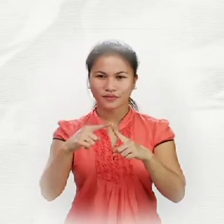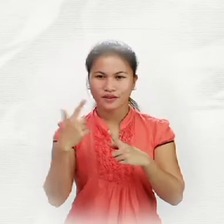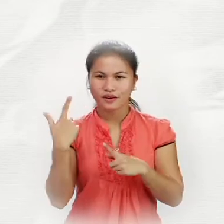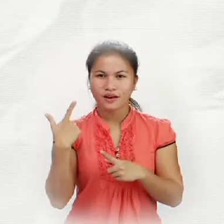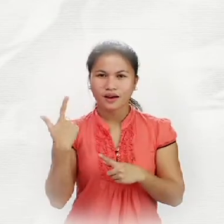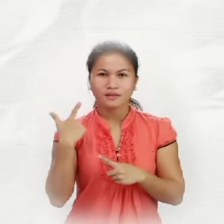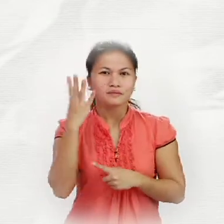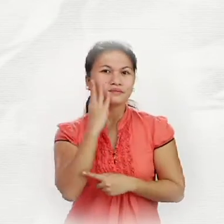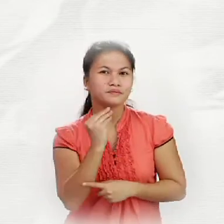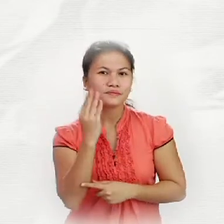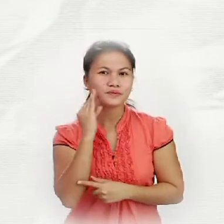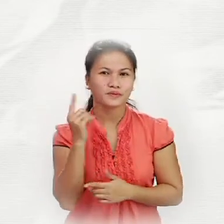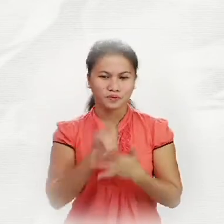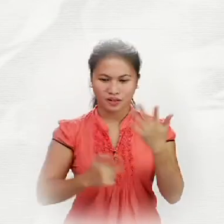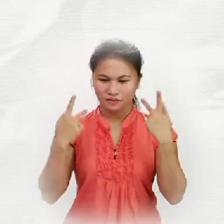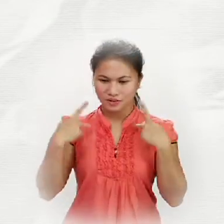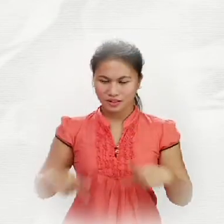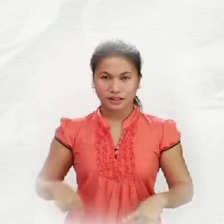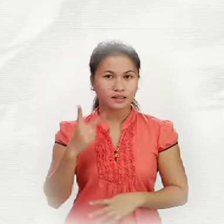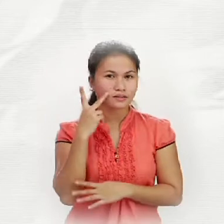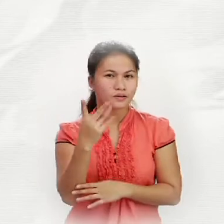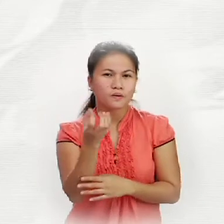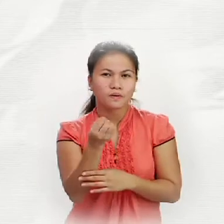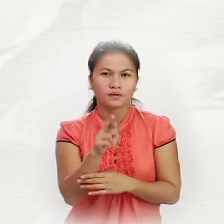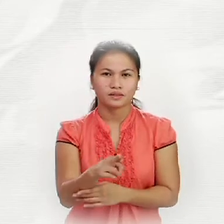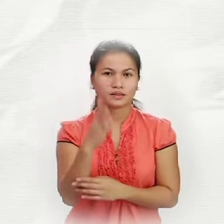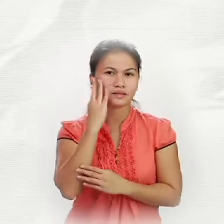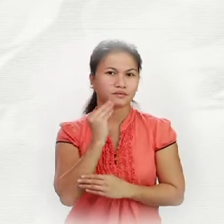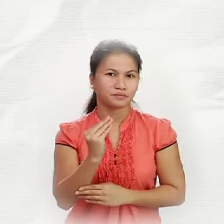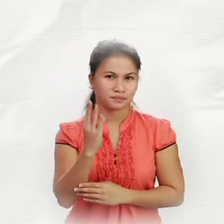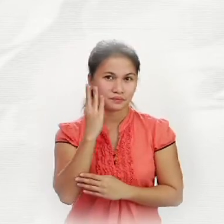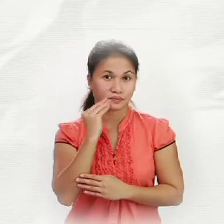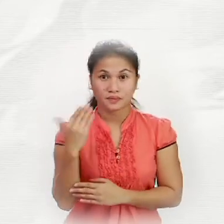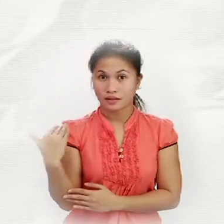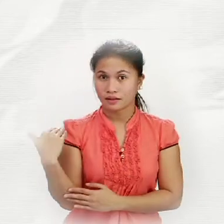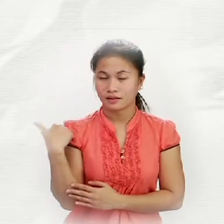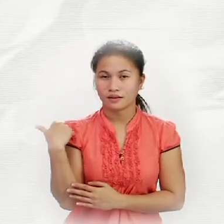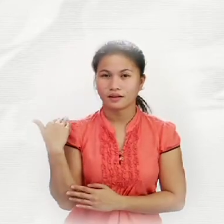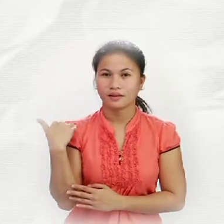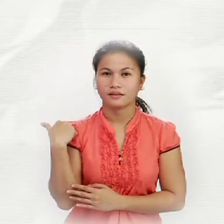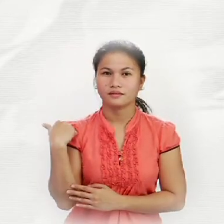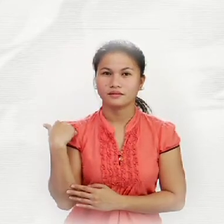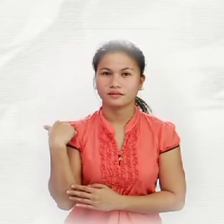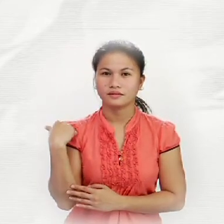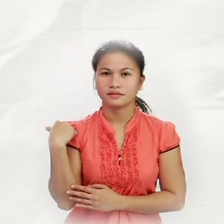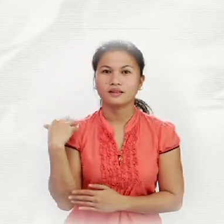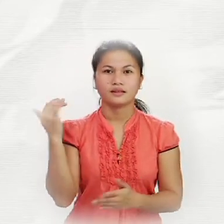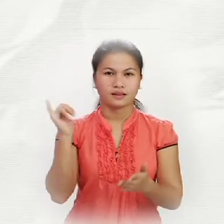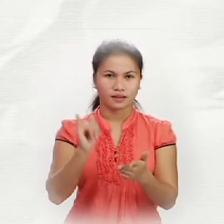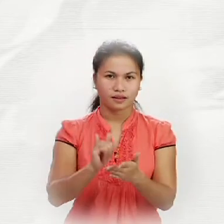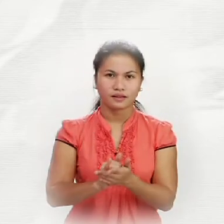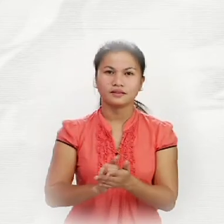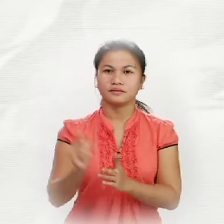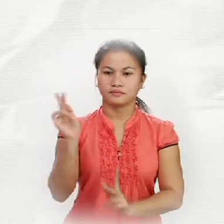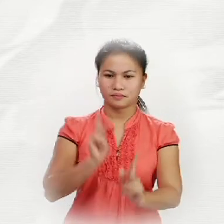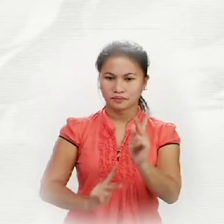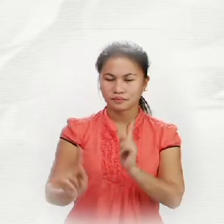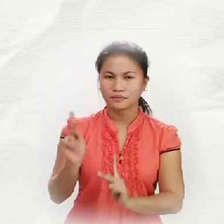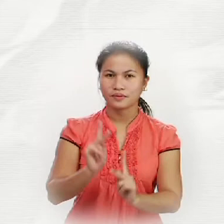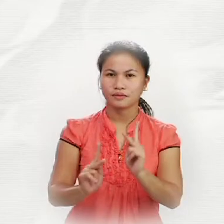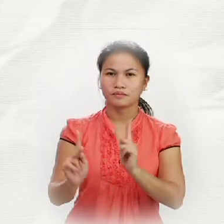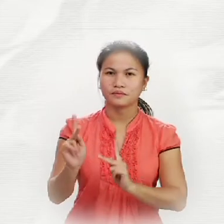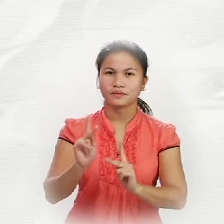in physical seeing or experiencing. Yet, these people lived